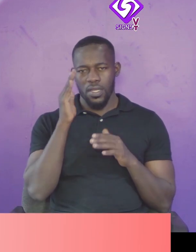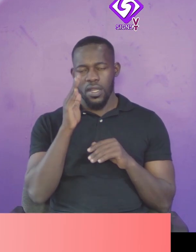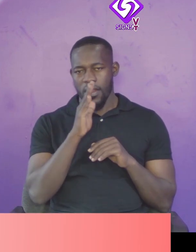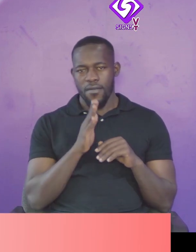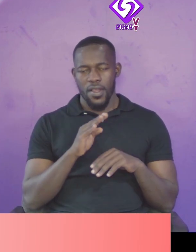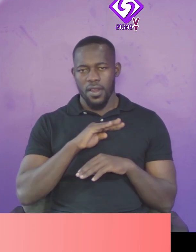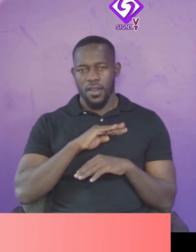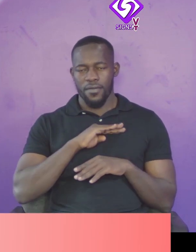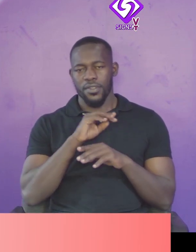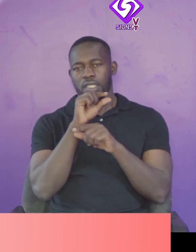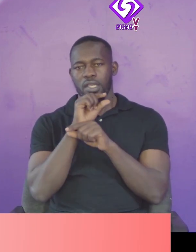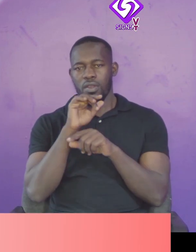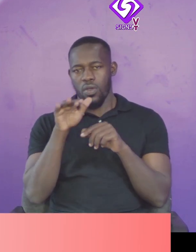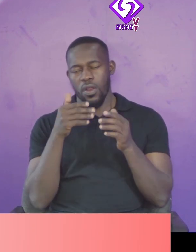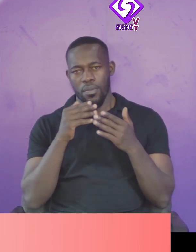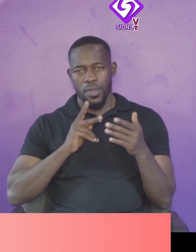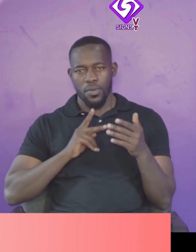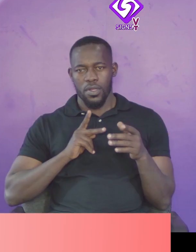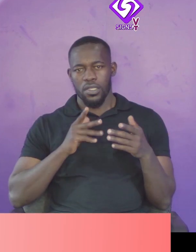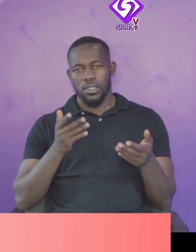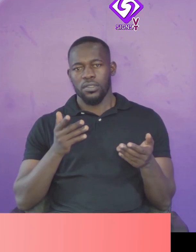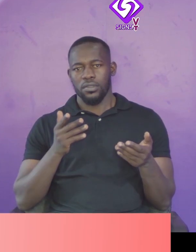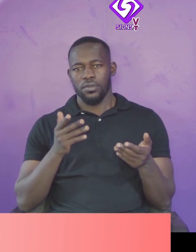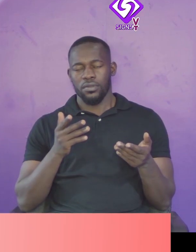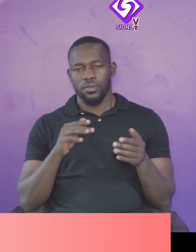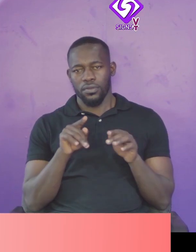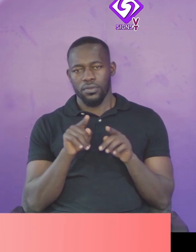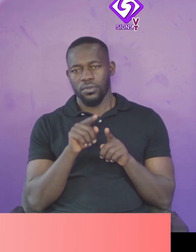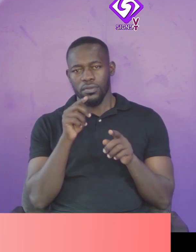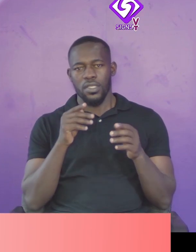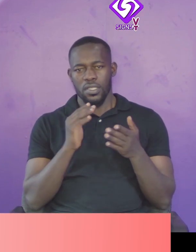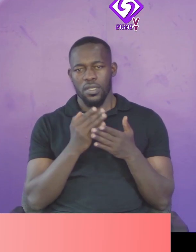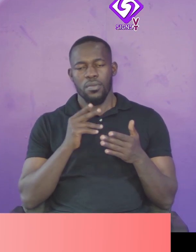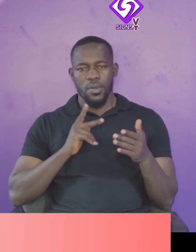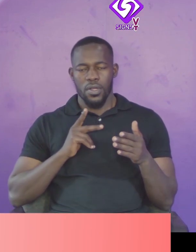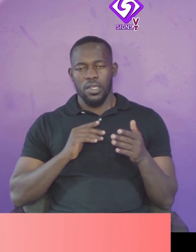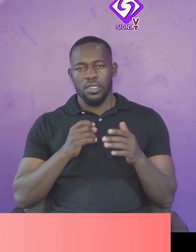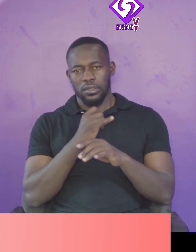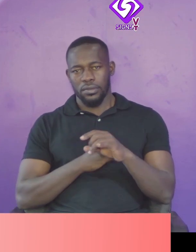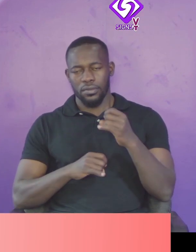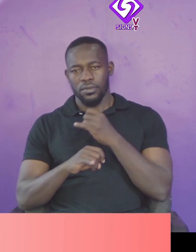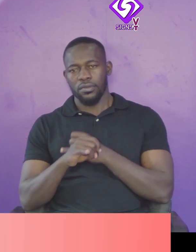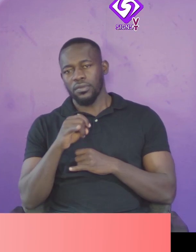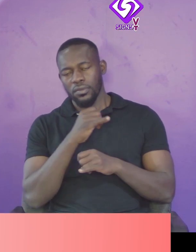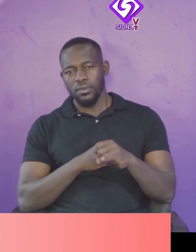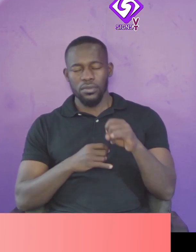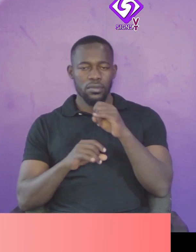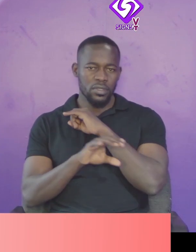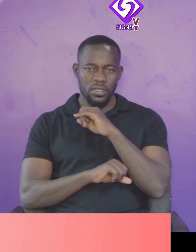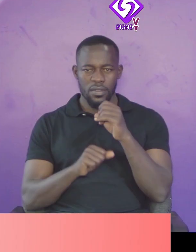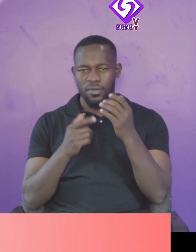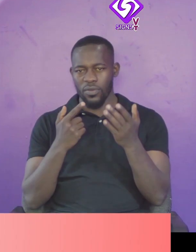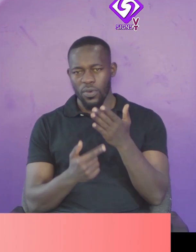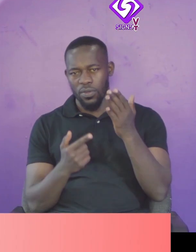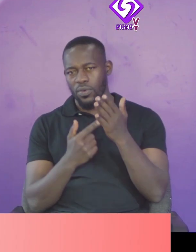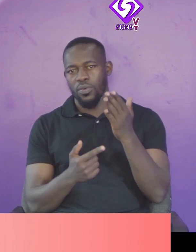guard everyone, and you find that people will get hurt, there will be a stampede at the ground, and theft and like those things,